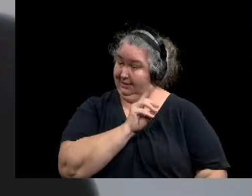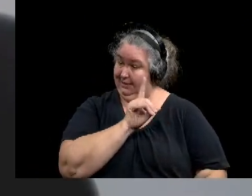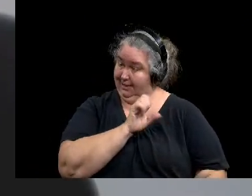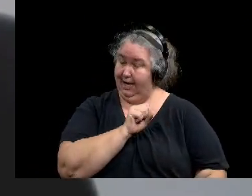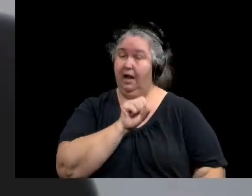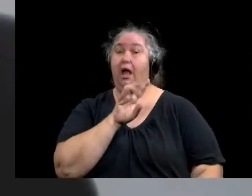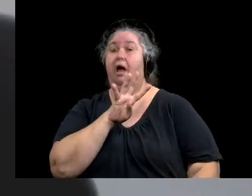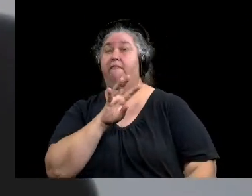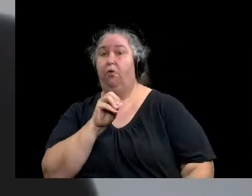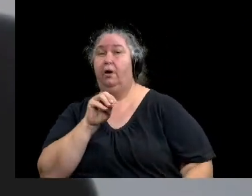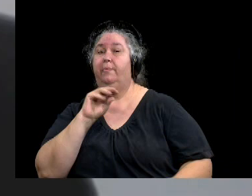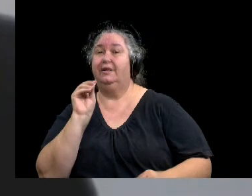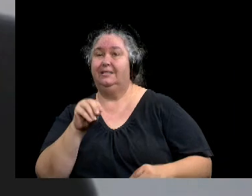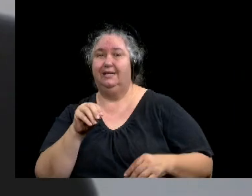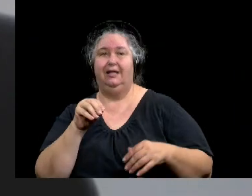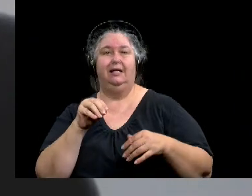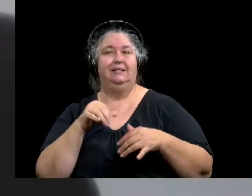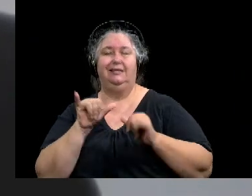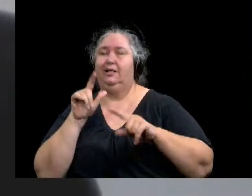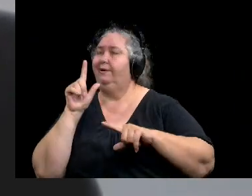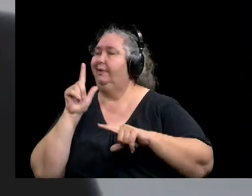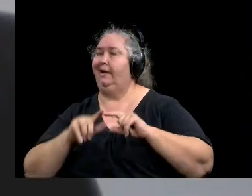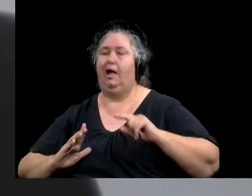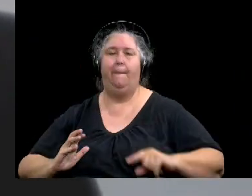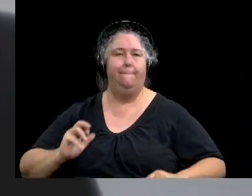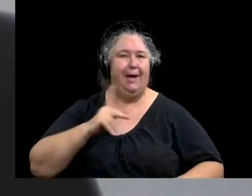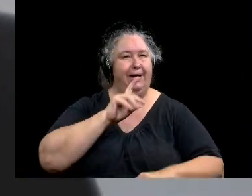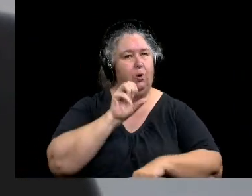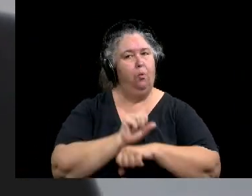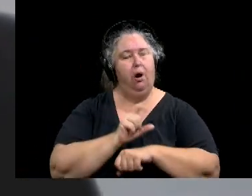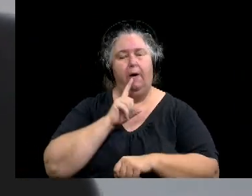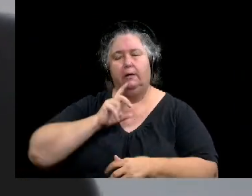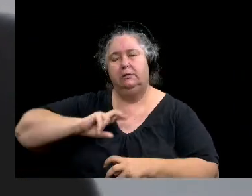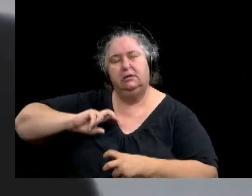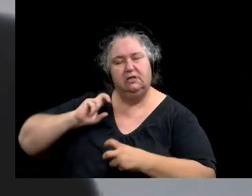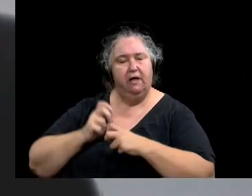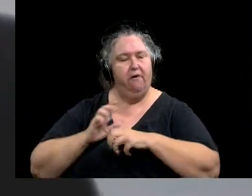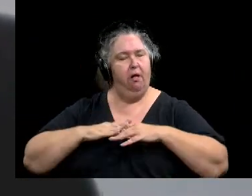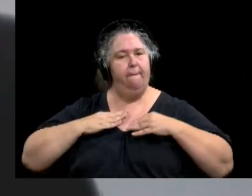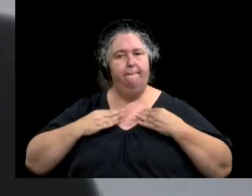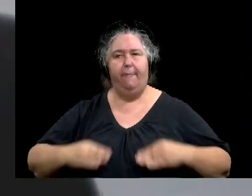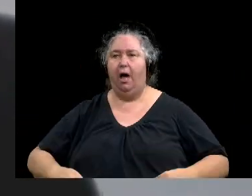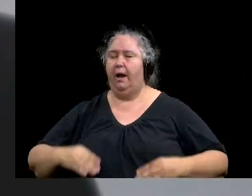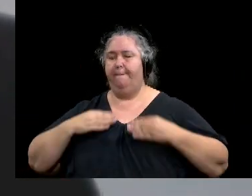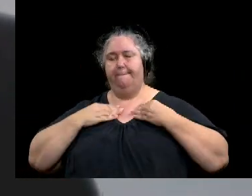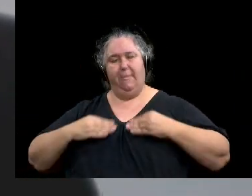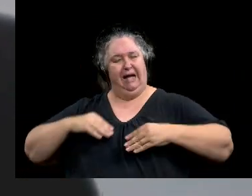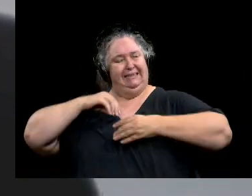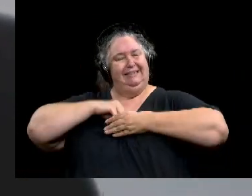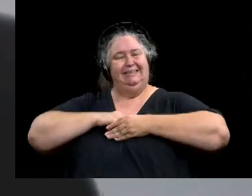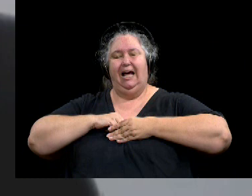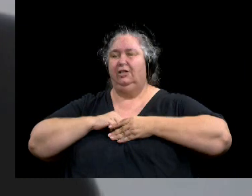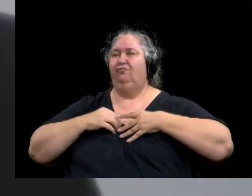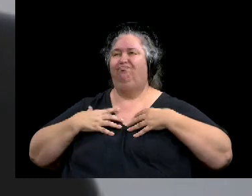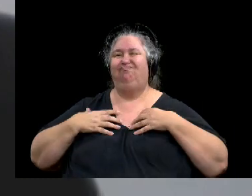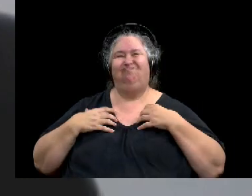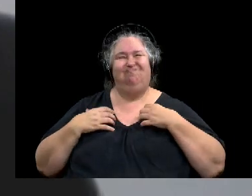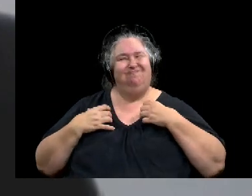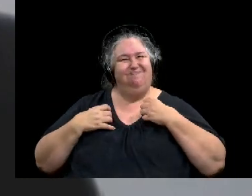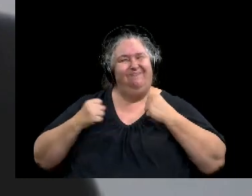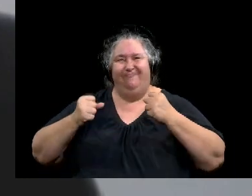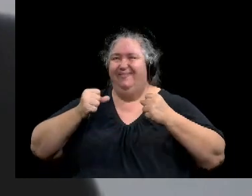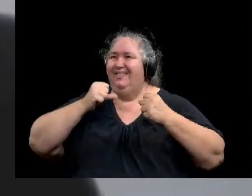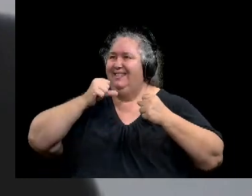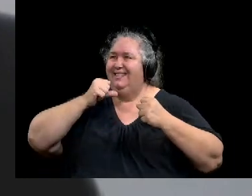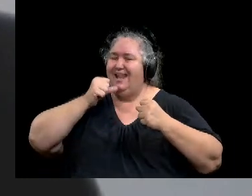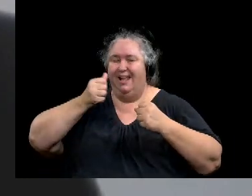had been unable to return to work. So that's a huge, huge problem for loss